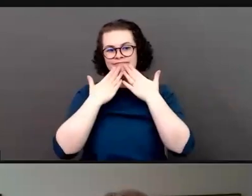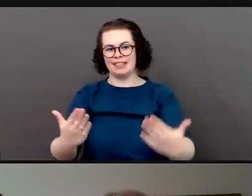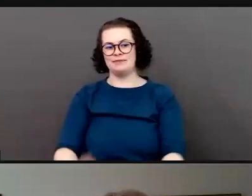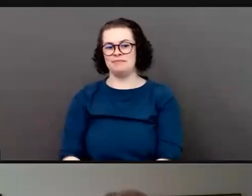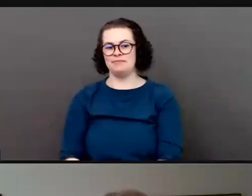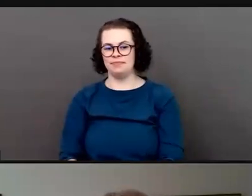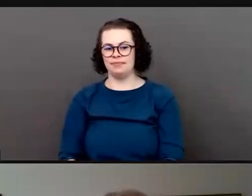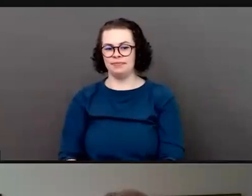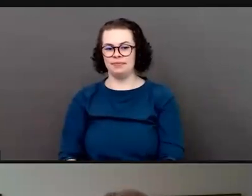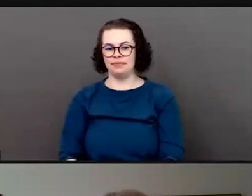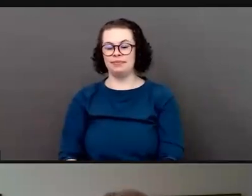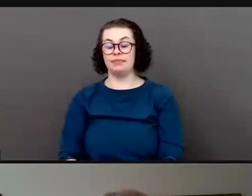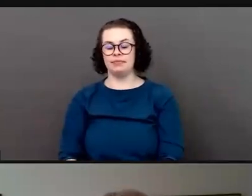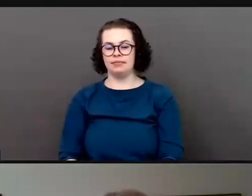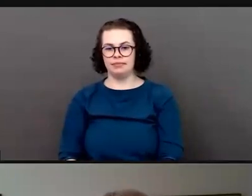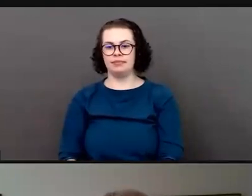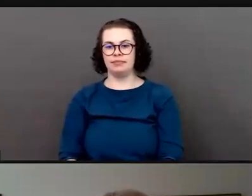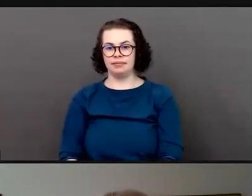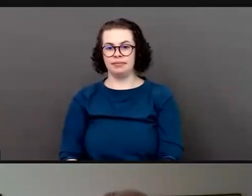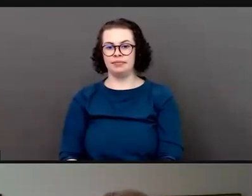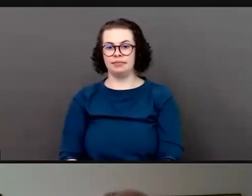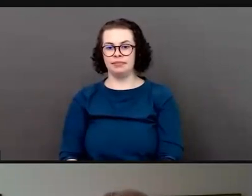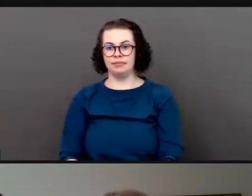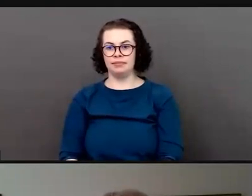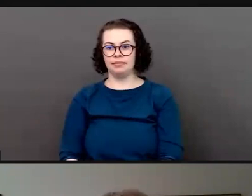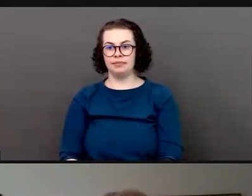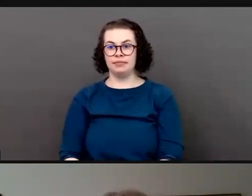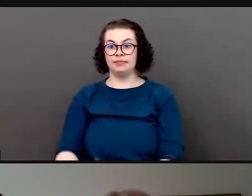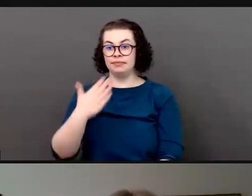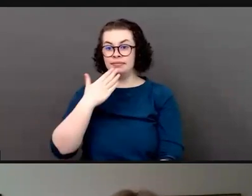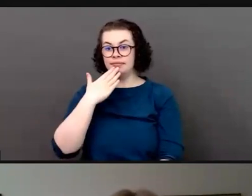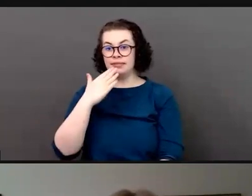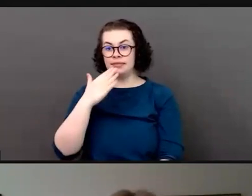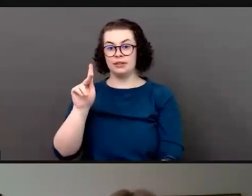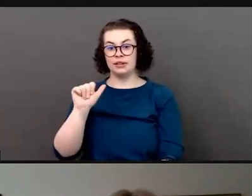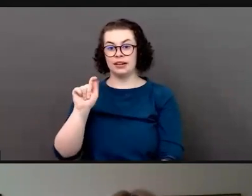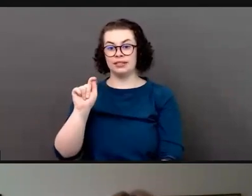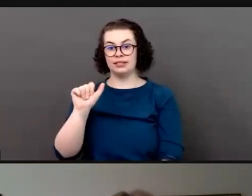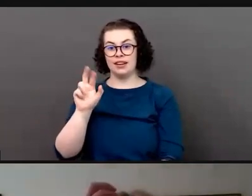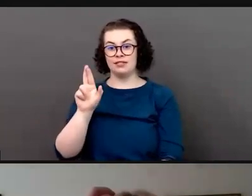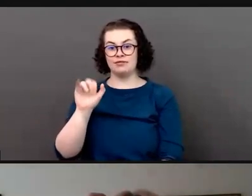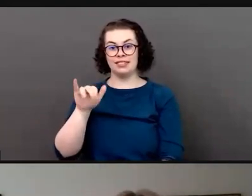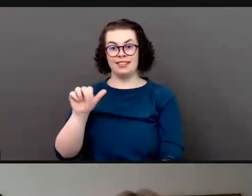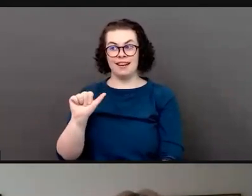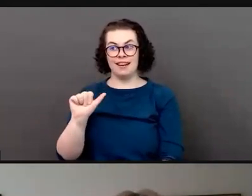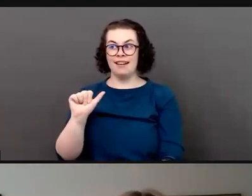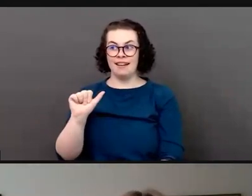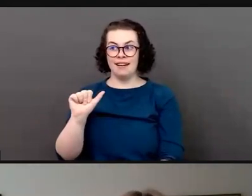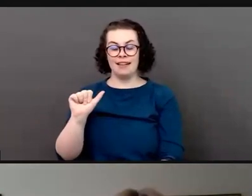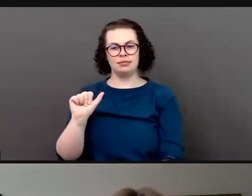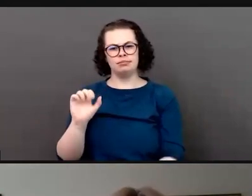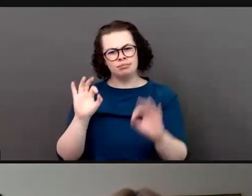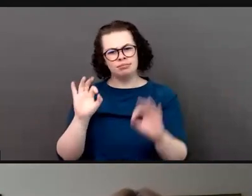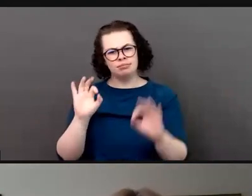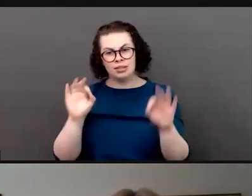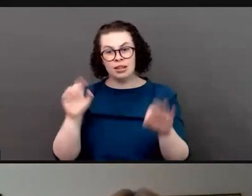Thank you very much, Katerina. And it's been a great opportunity having you